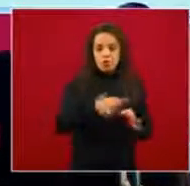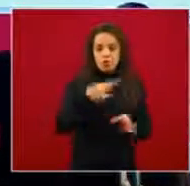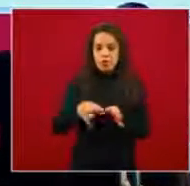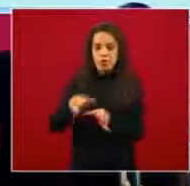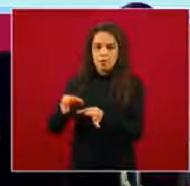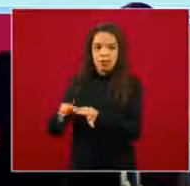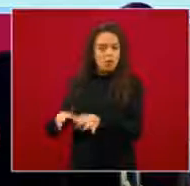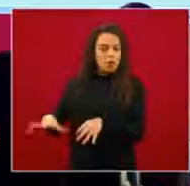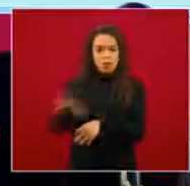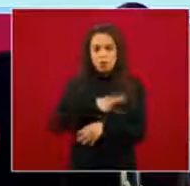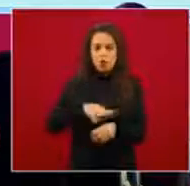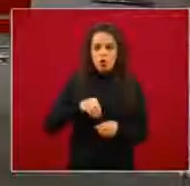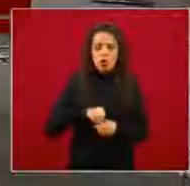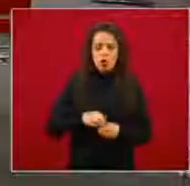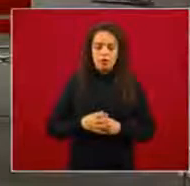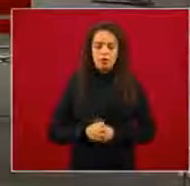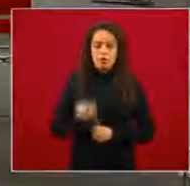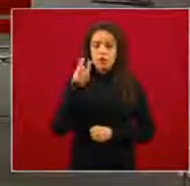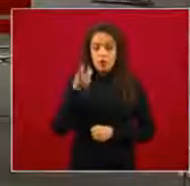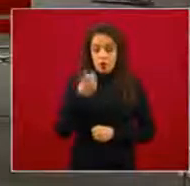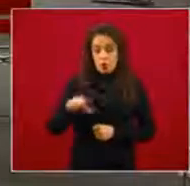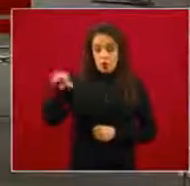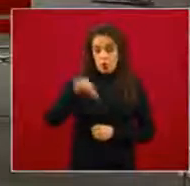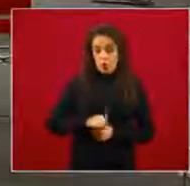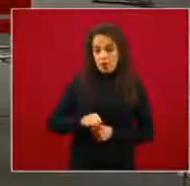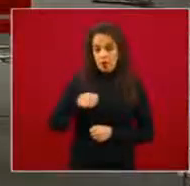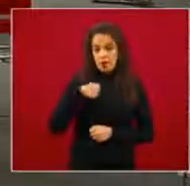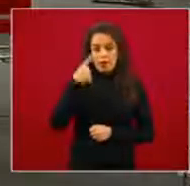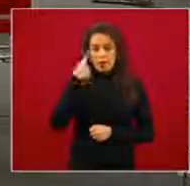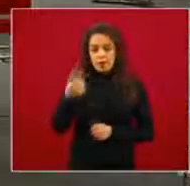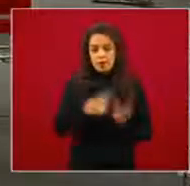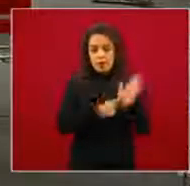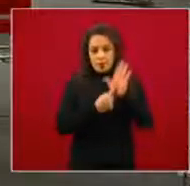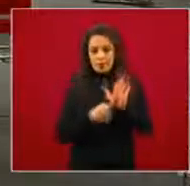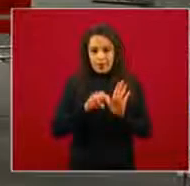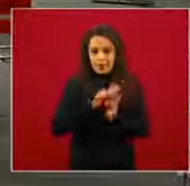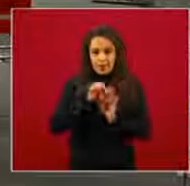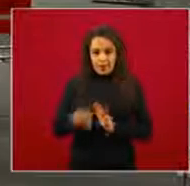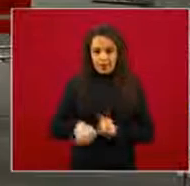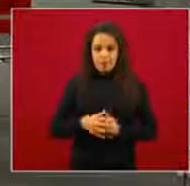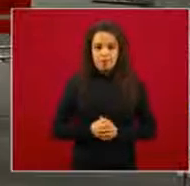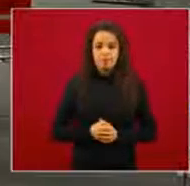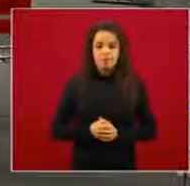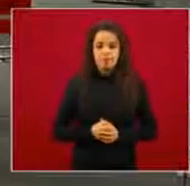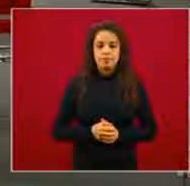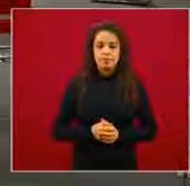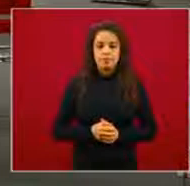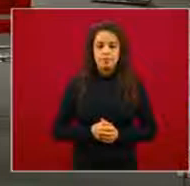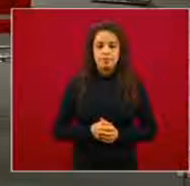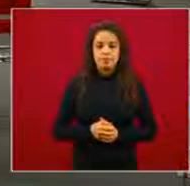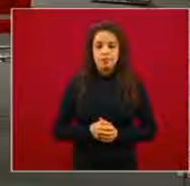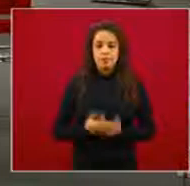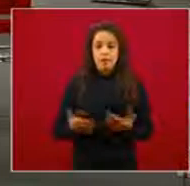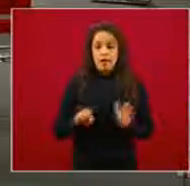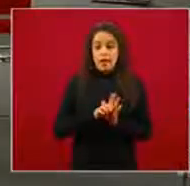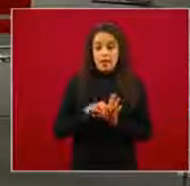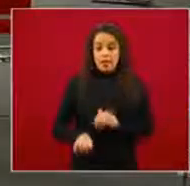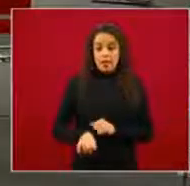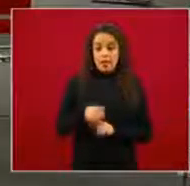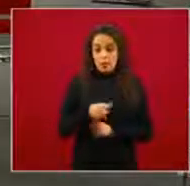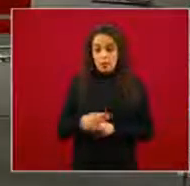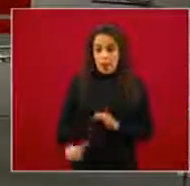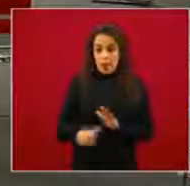all of them. That's why we brought some examples that you could see here. For instance, in the desk, in the left